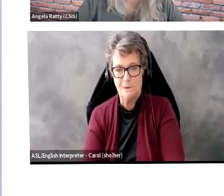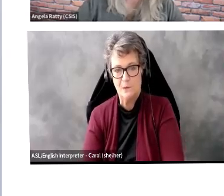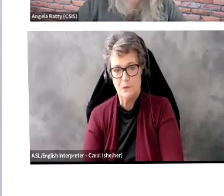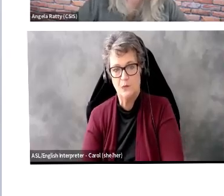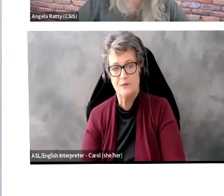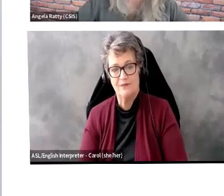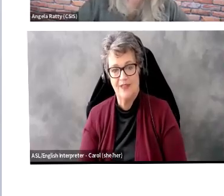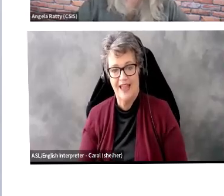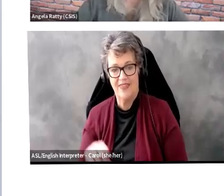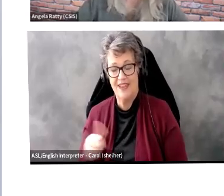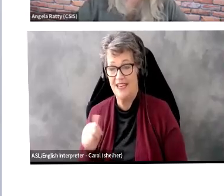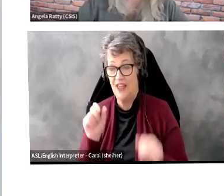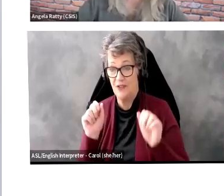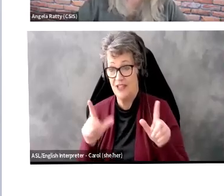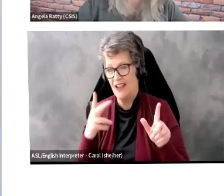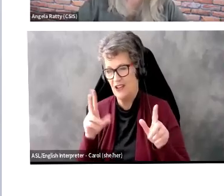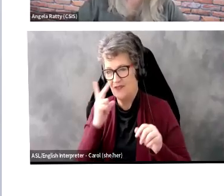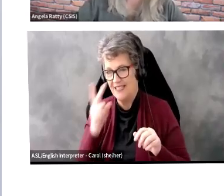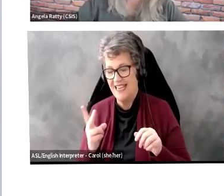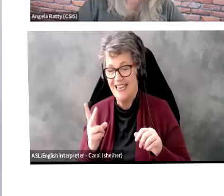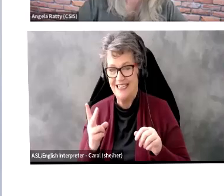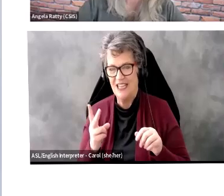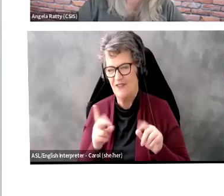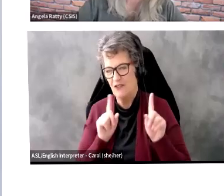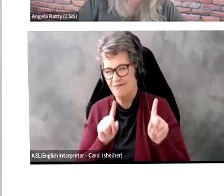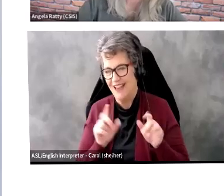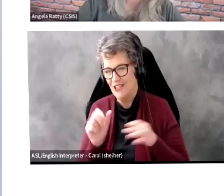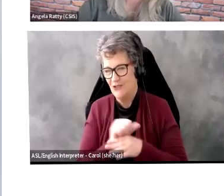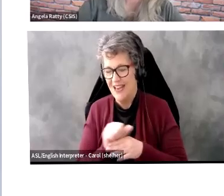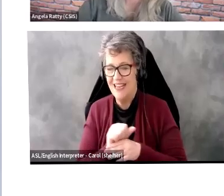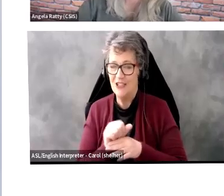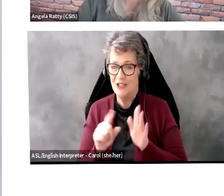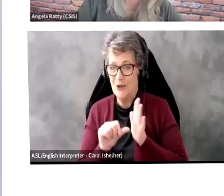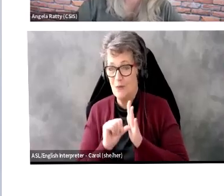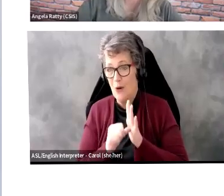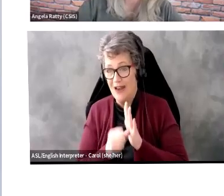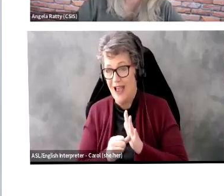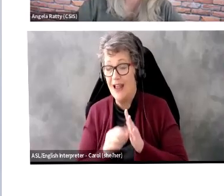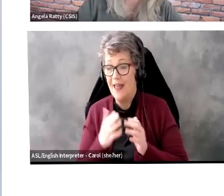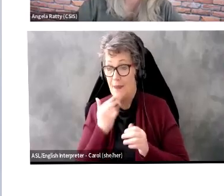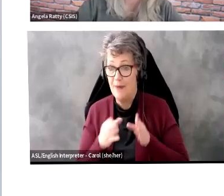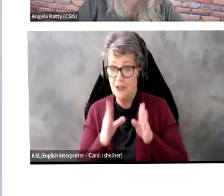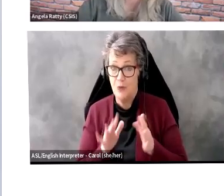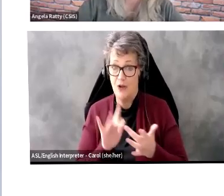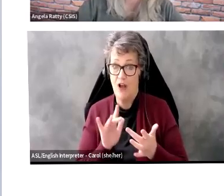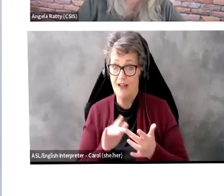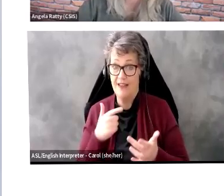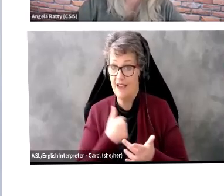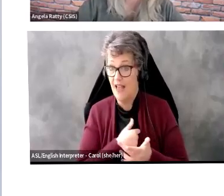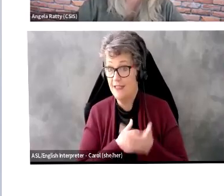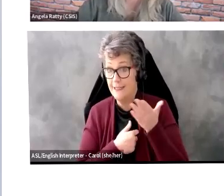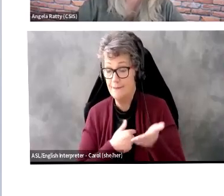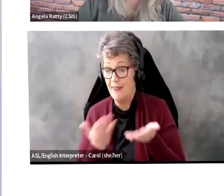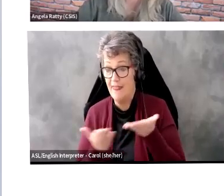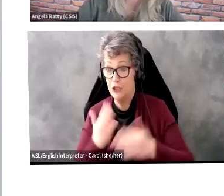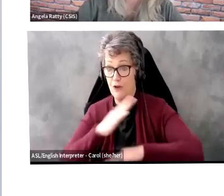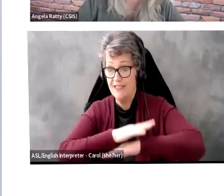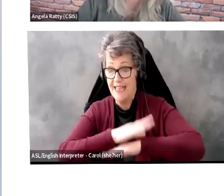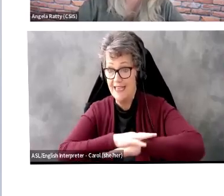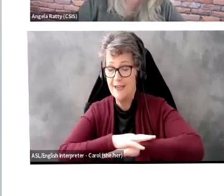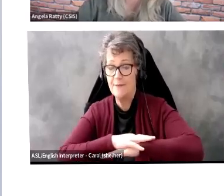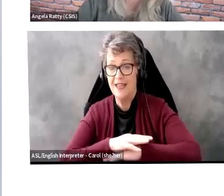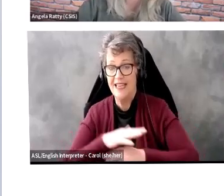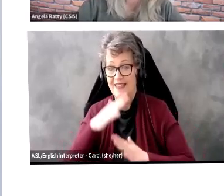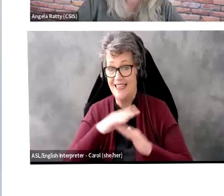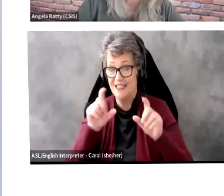And then another slide that you've seen if you have been to our trainings. We just want to point out that the best way to get a hold of the service desk if you need us is